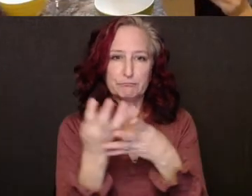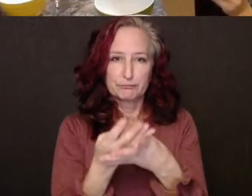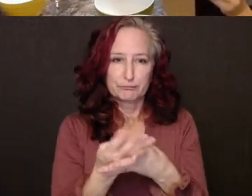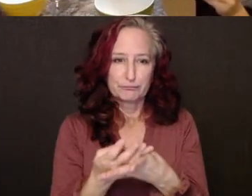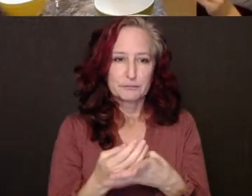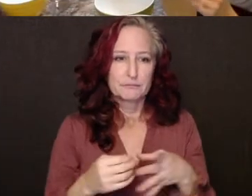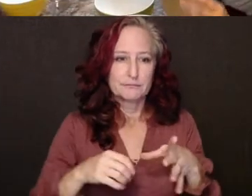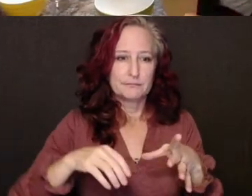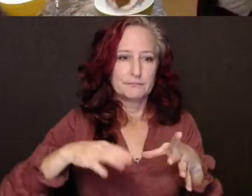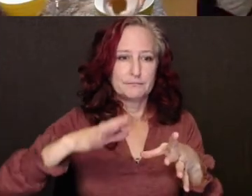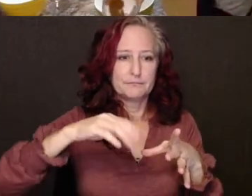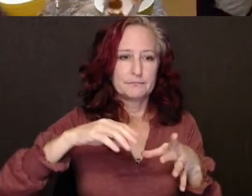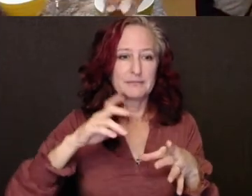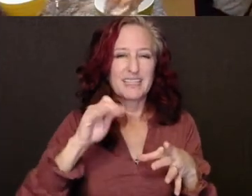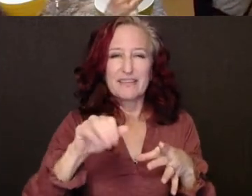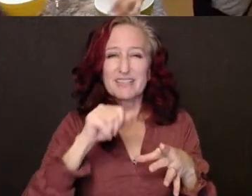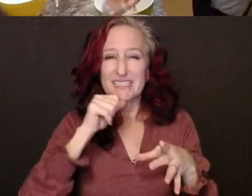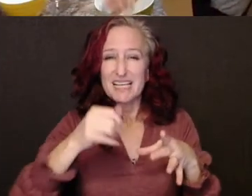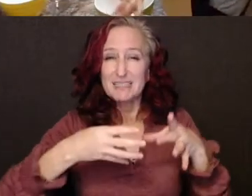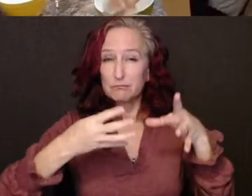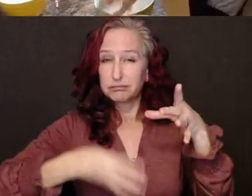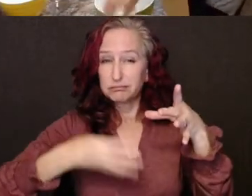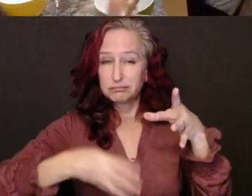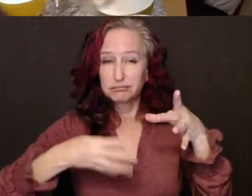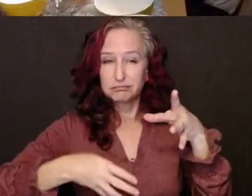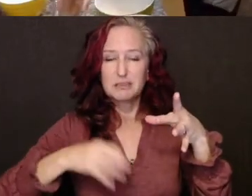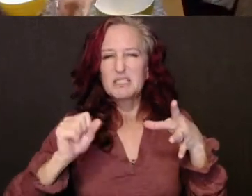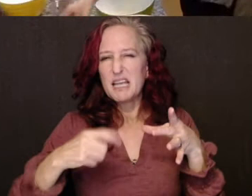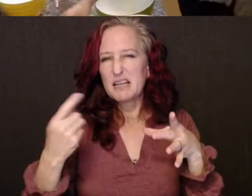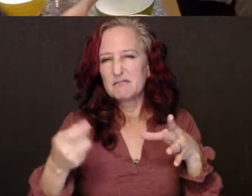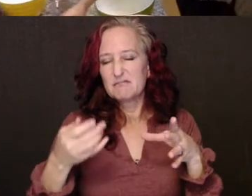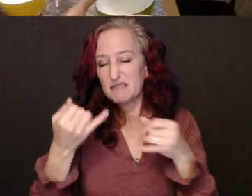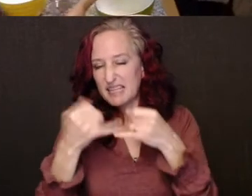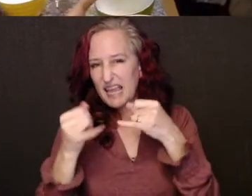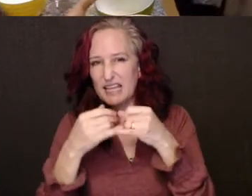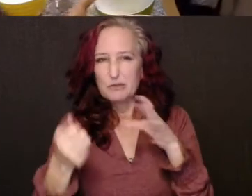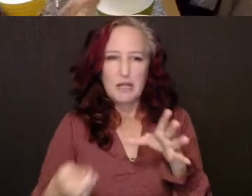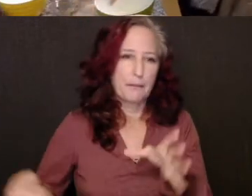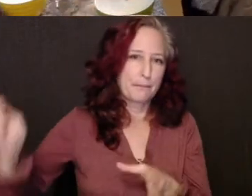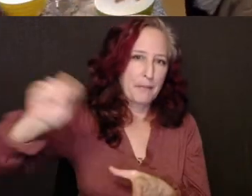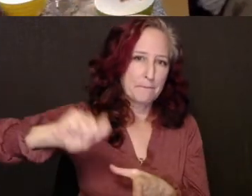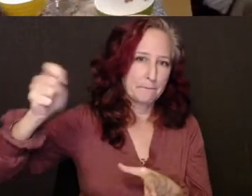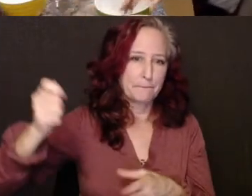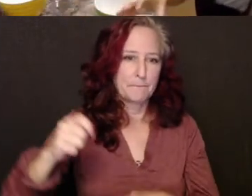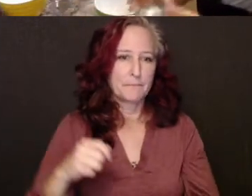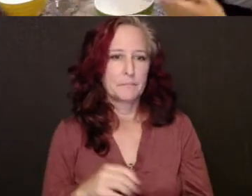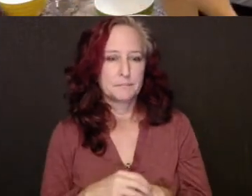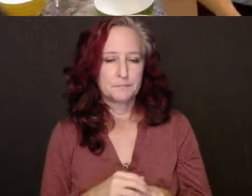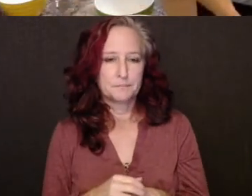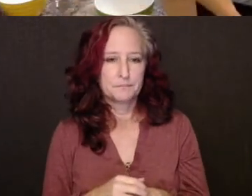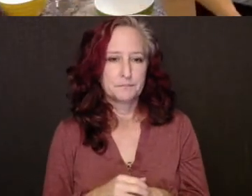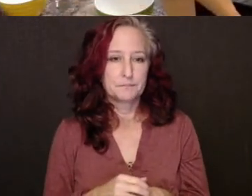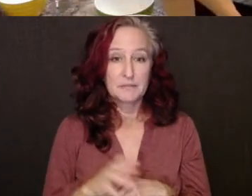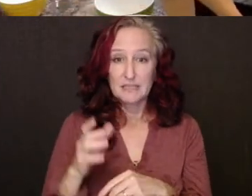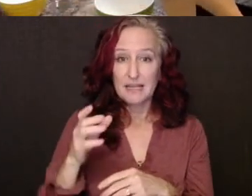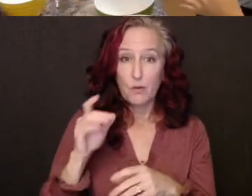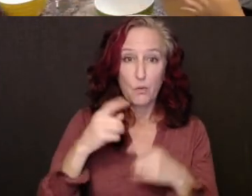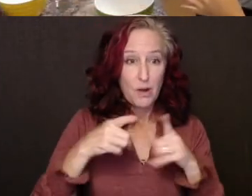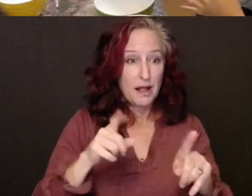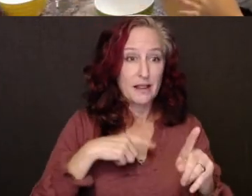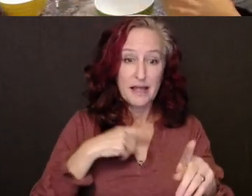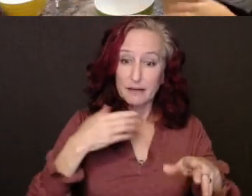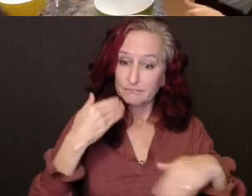2 teaspoons of cinnamon here, also through the sifter. And 1/2 teaspoon of